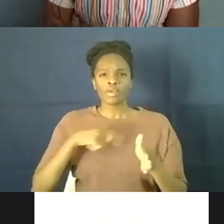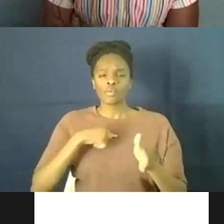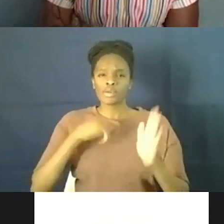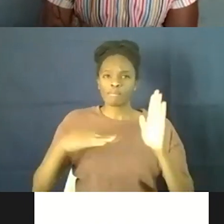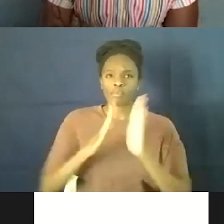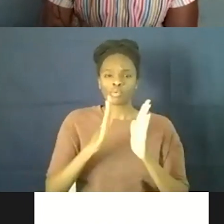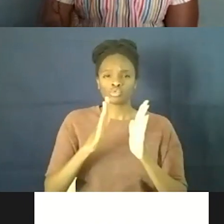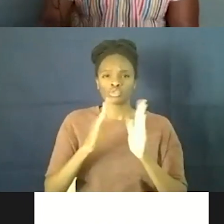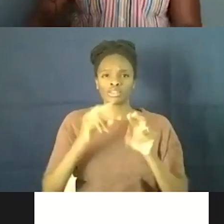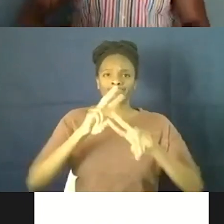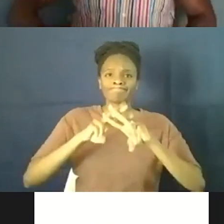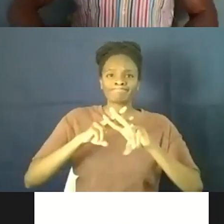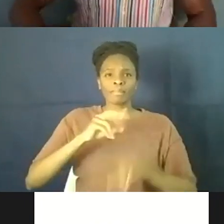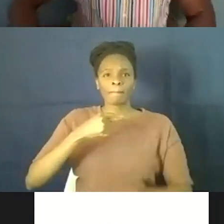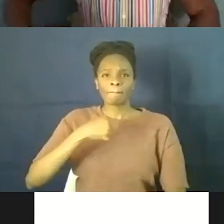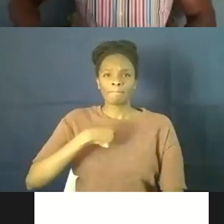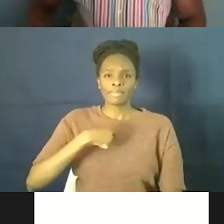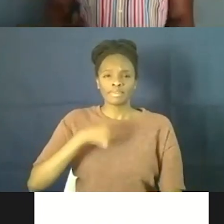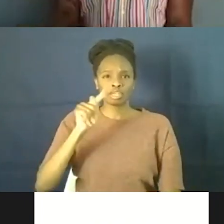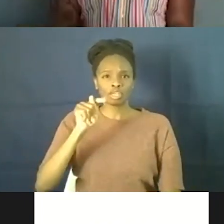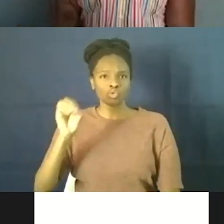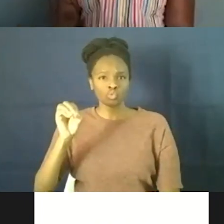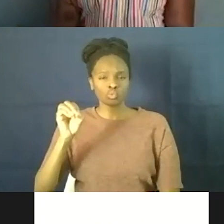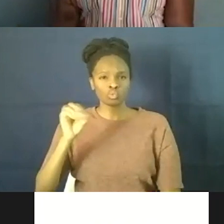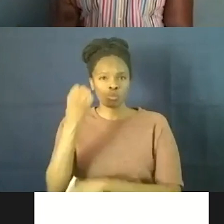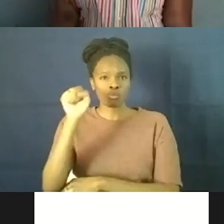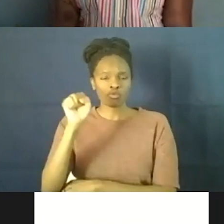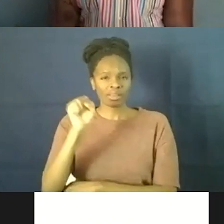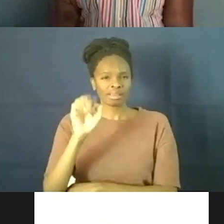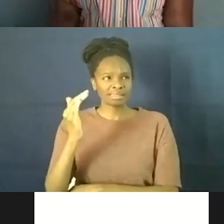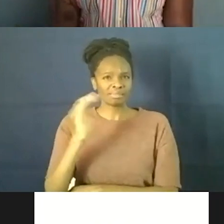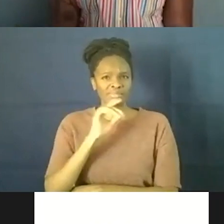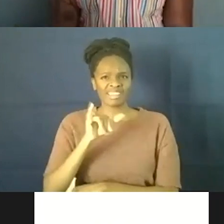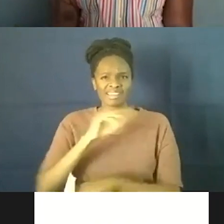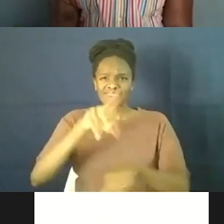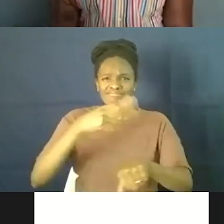really came out of an organic set of conversations that we